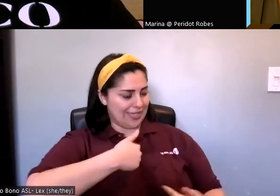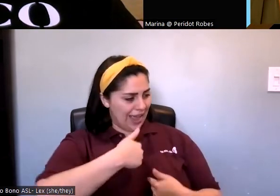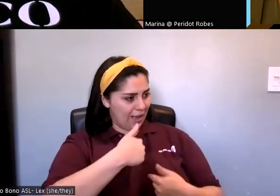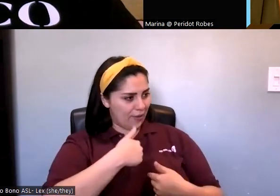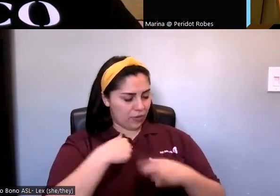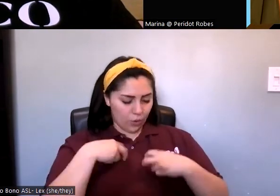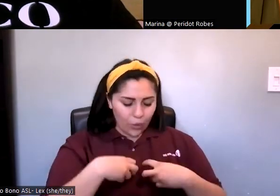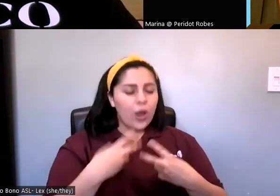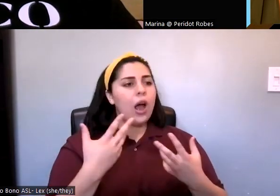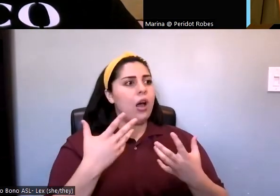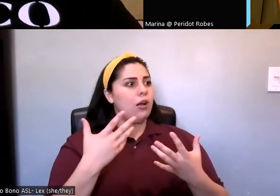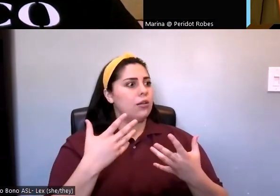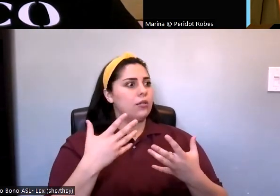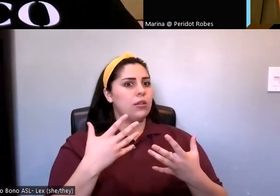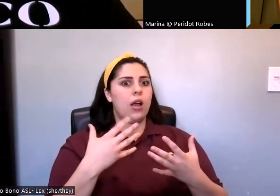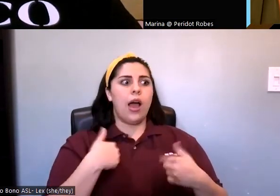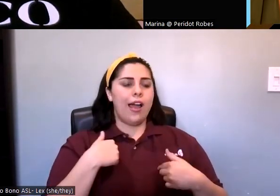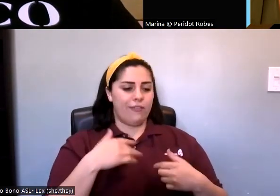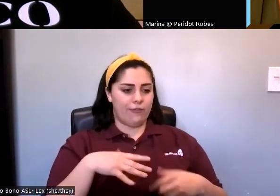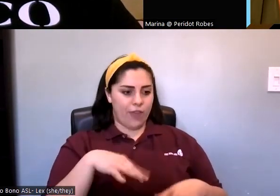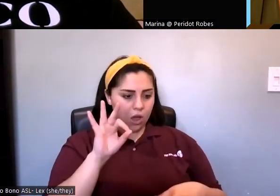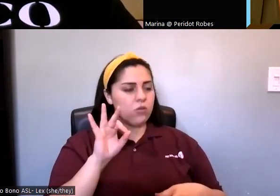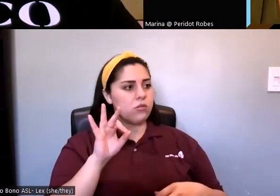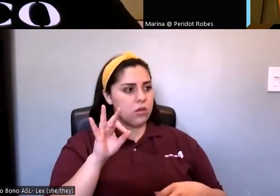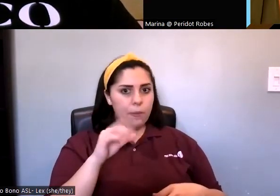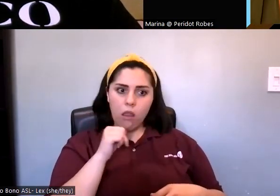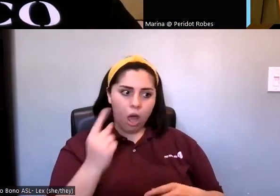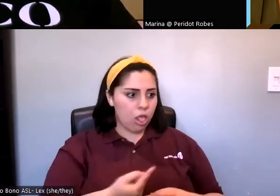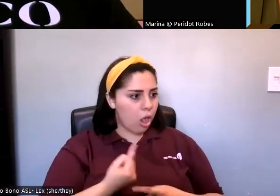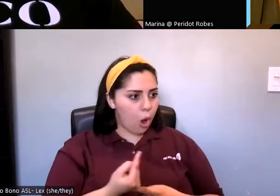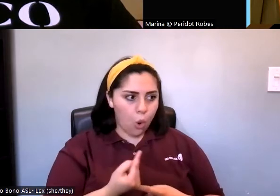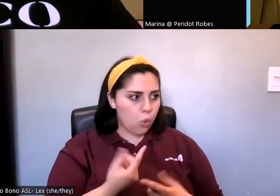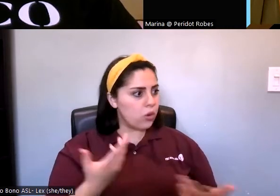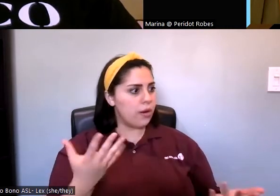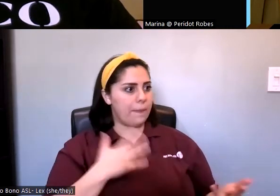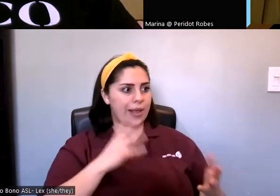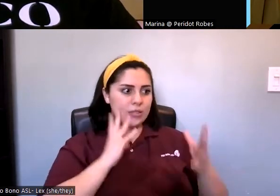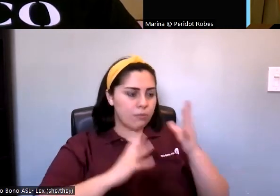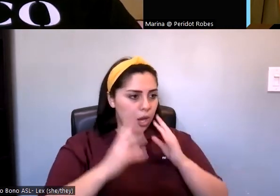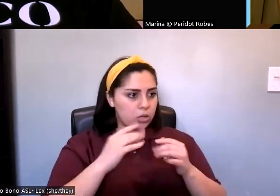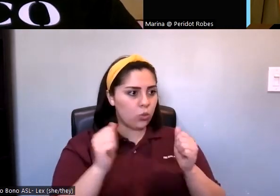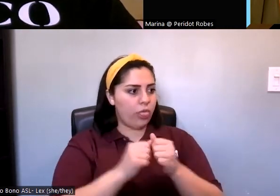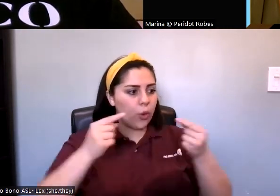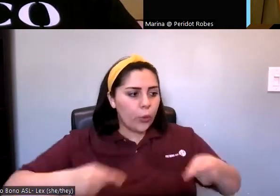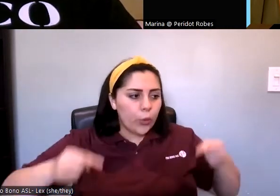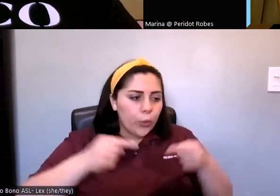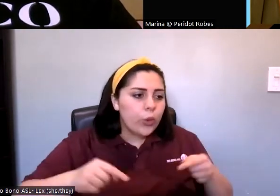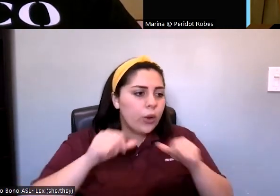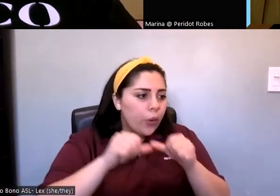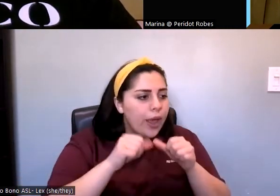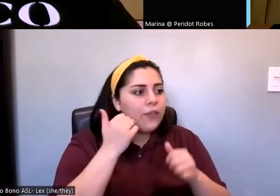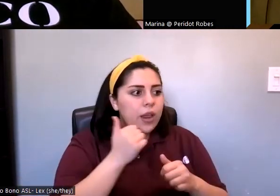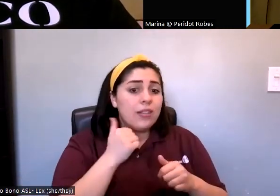I'm learning so much that I'm not alone in the amount of pain I'm in every day. I have such an incredible, beautiful